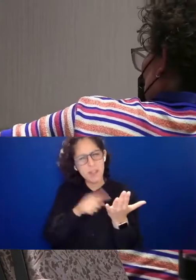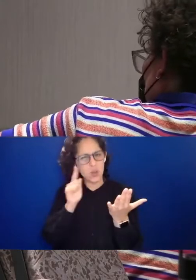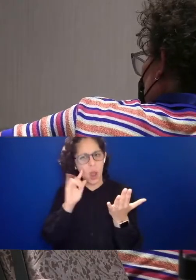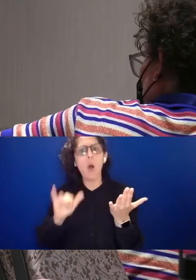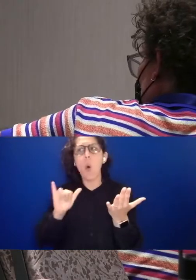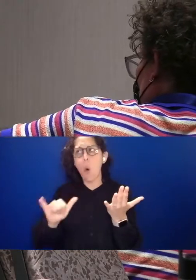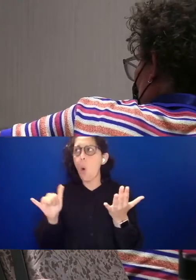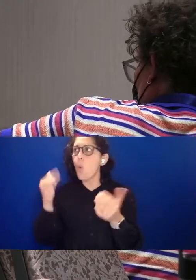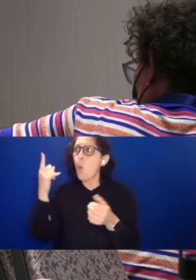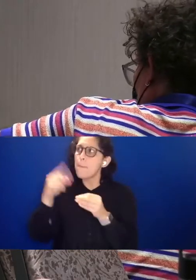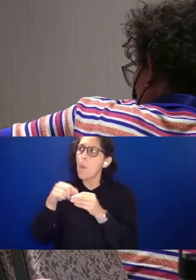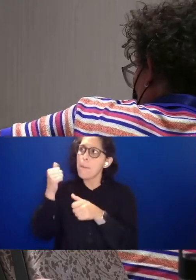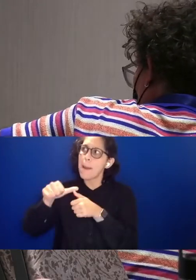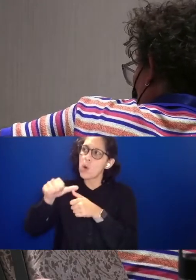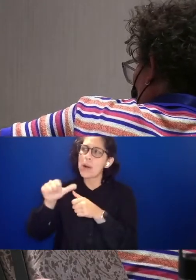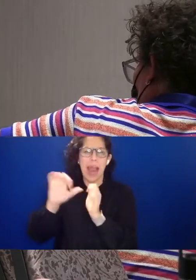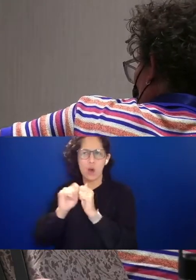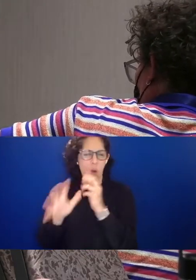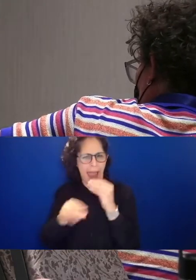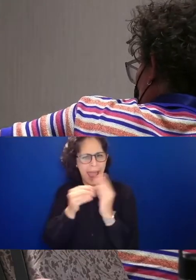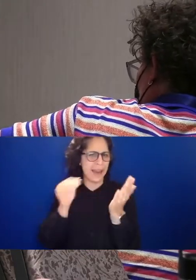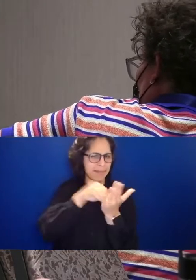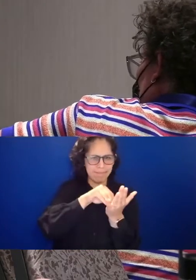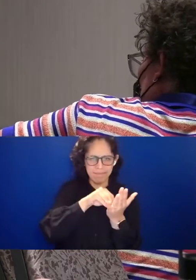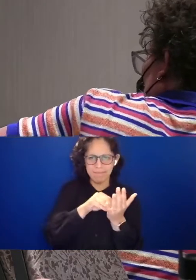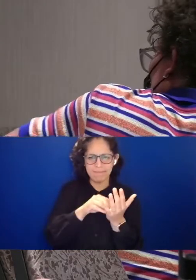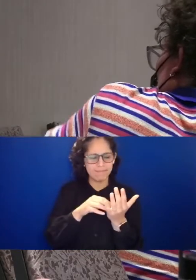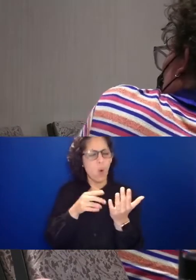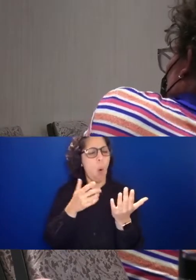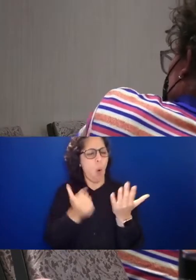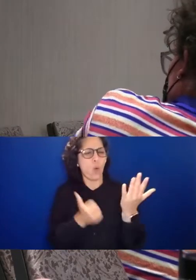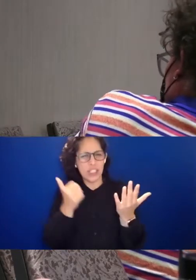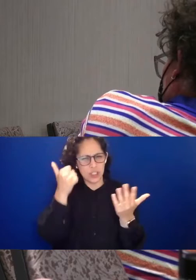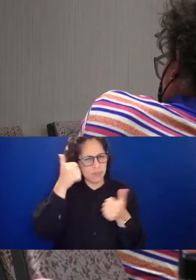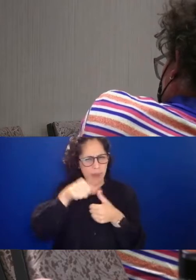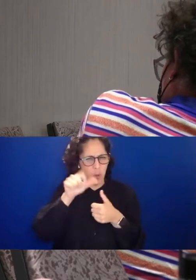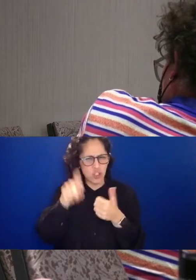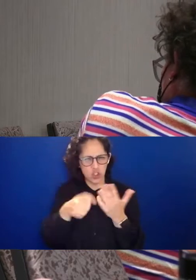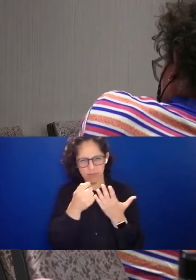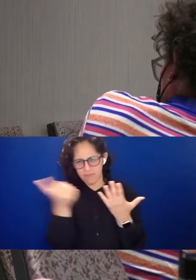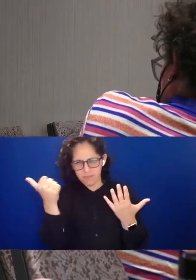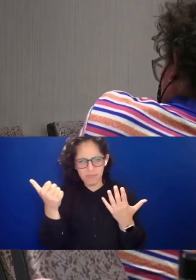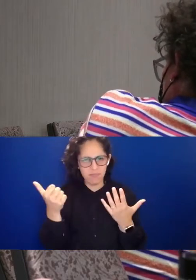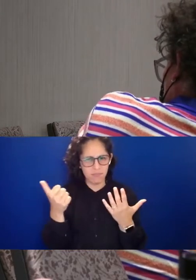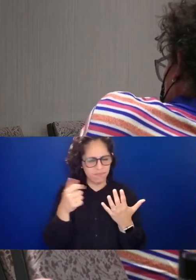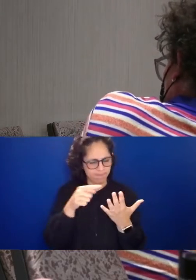and then how do I put this in there, what fits in here, what doesn't, and then to have that